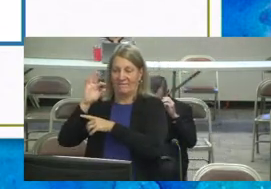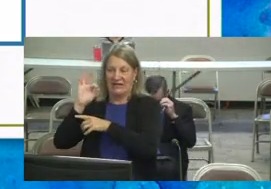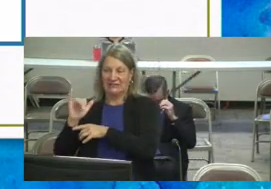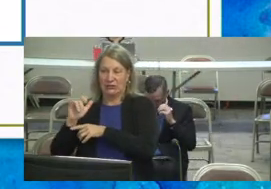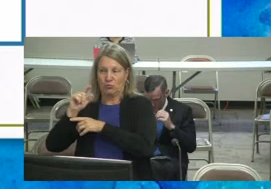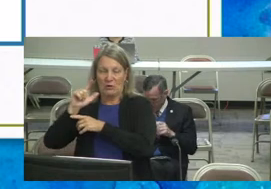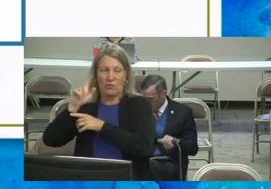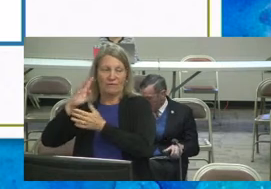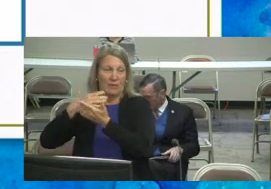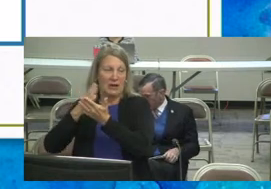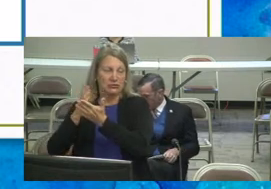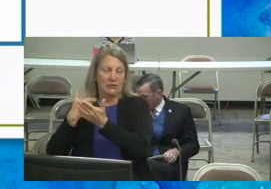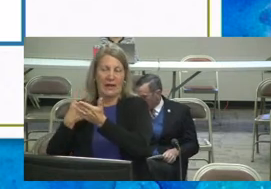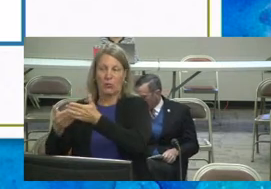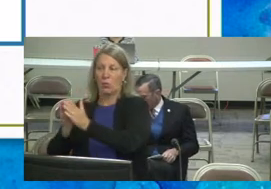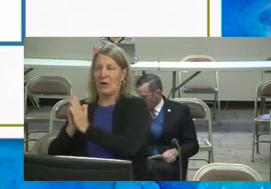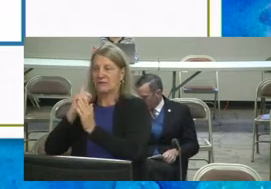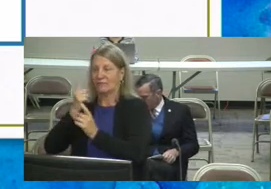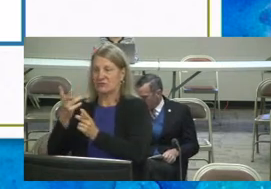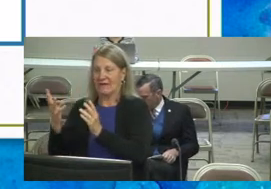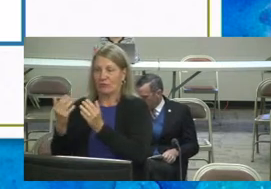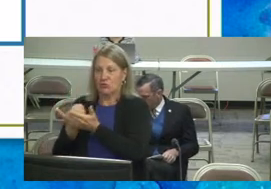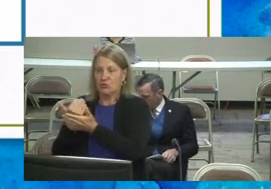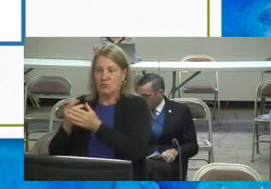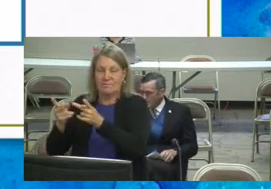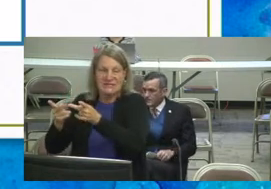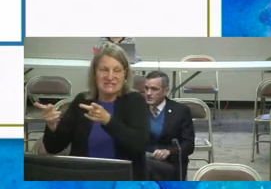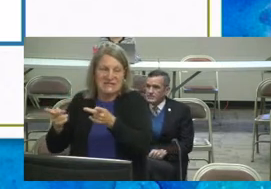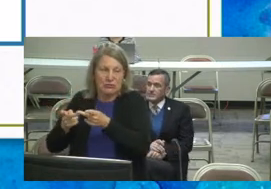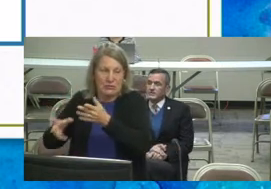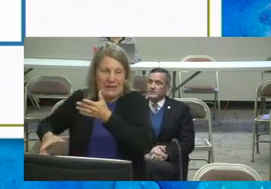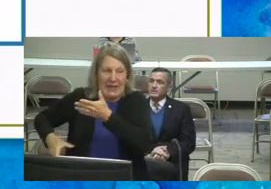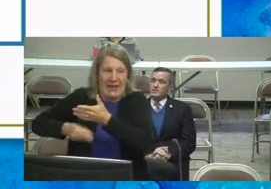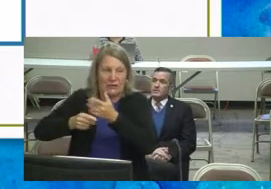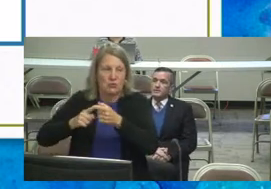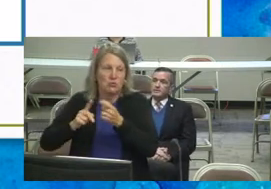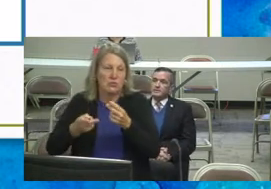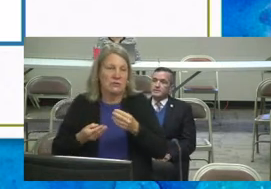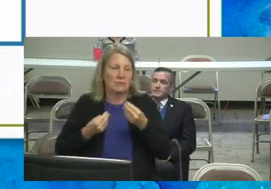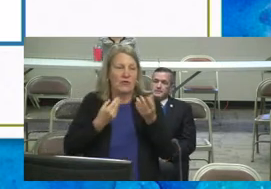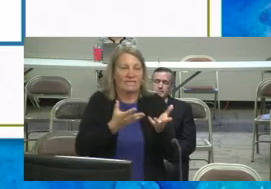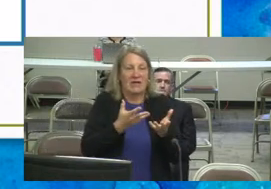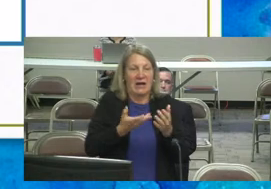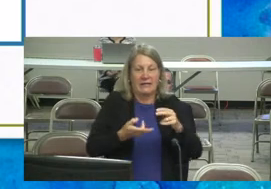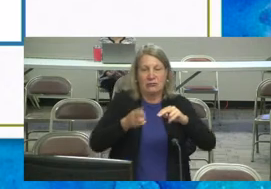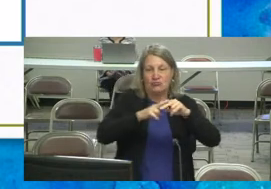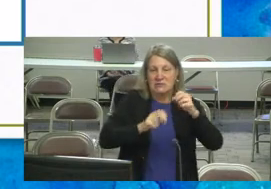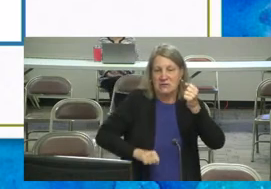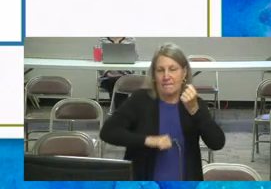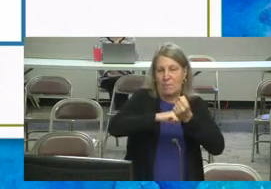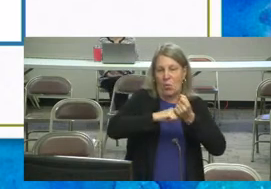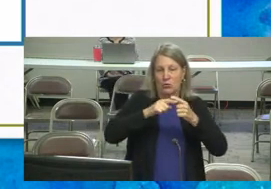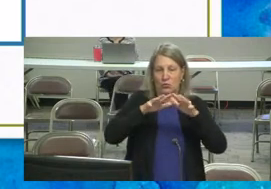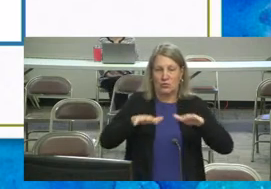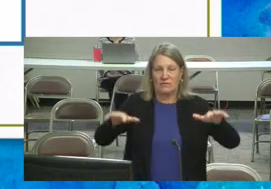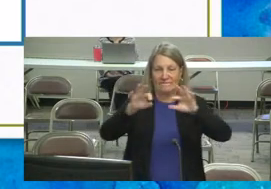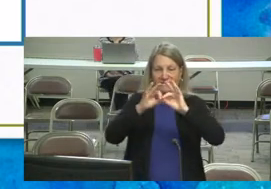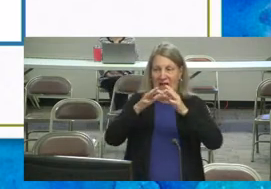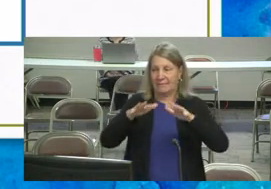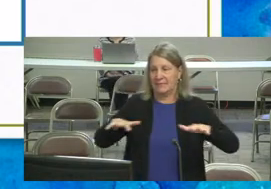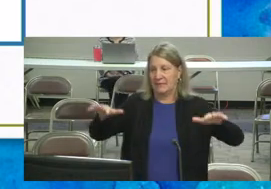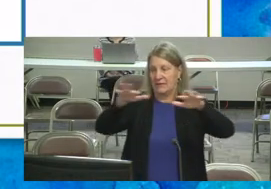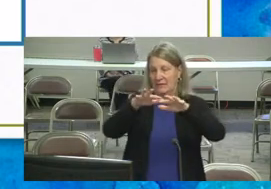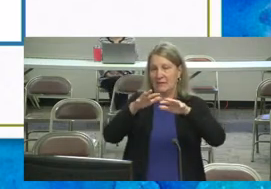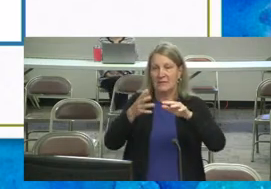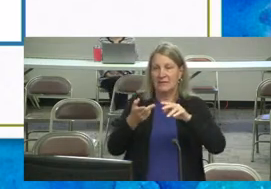staff so for fiscal year 24 I requested funds to add additional staff so that we can provide